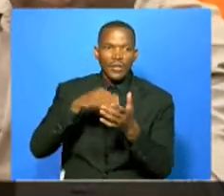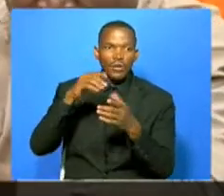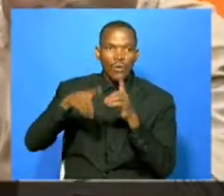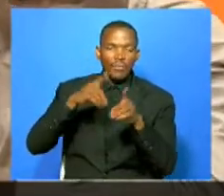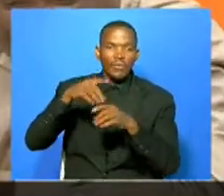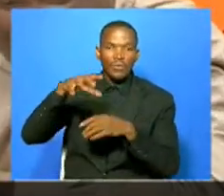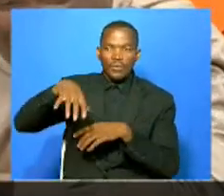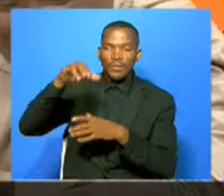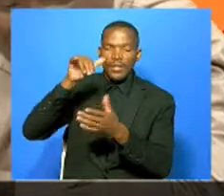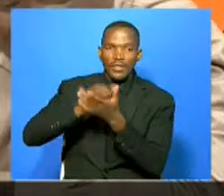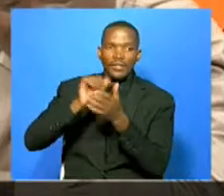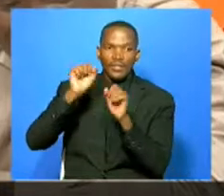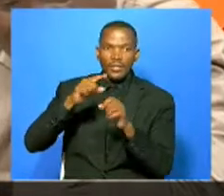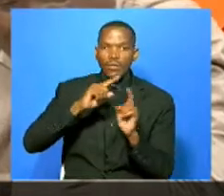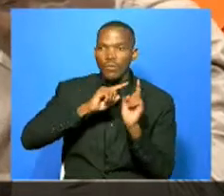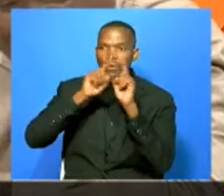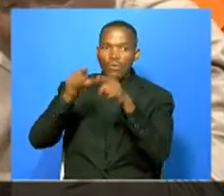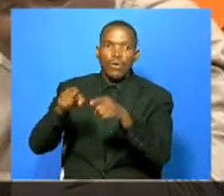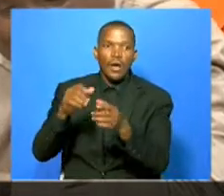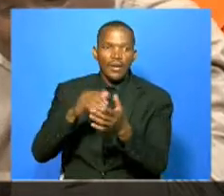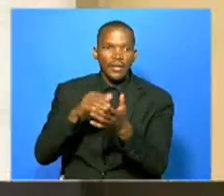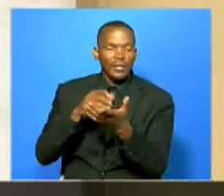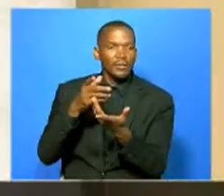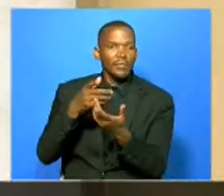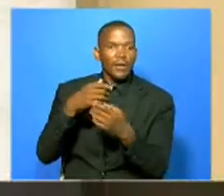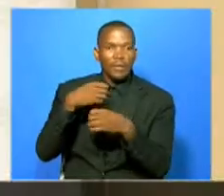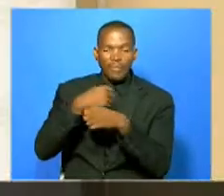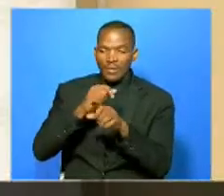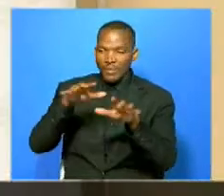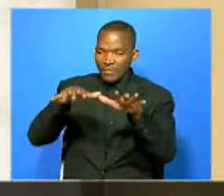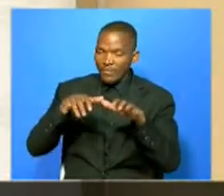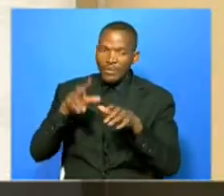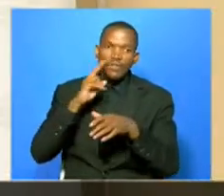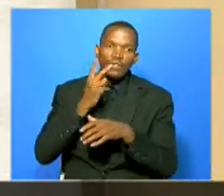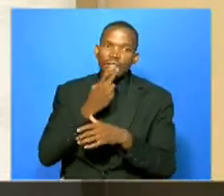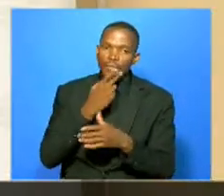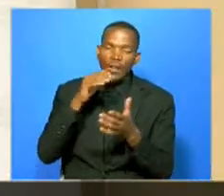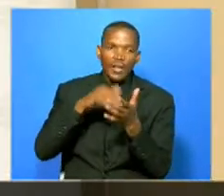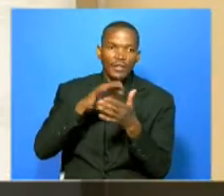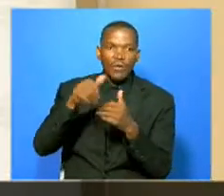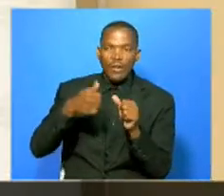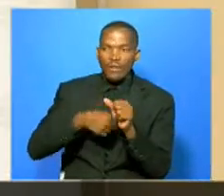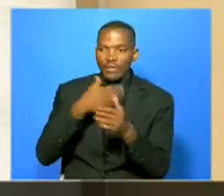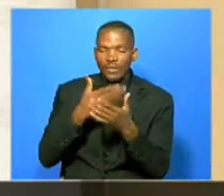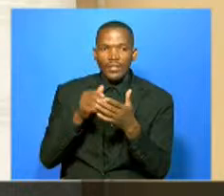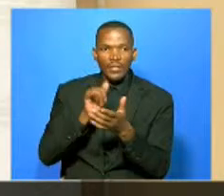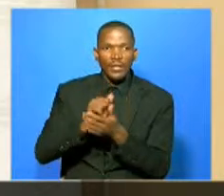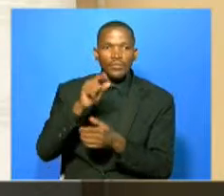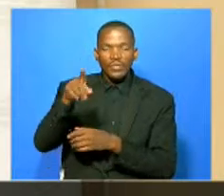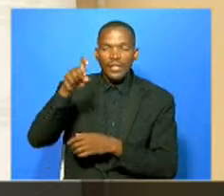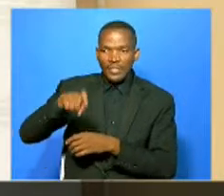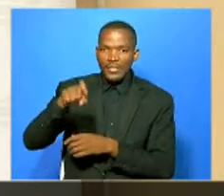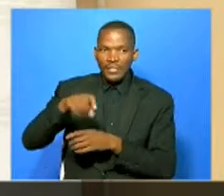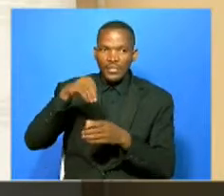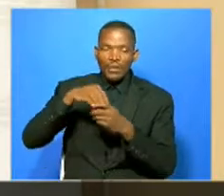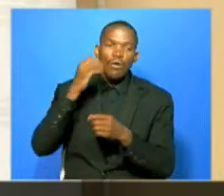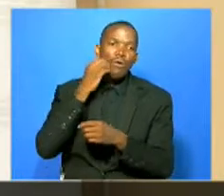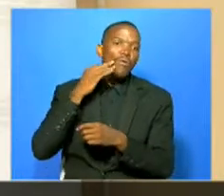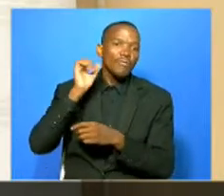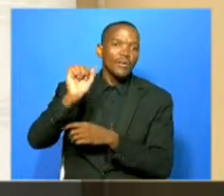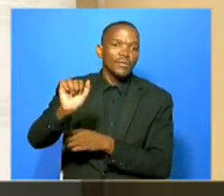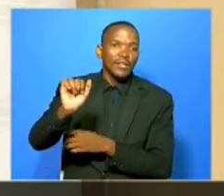ba na le bokgoni ba ta ya go dira ba itirela ba itemela merogo ba itemela tsotlhe tse e leng gore di a tlhokiwa mo malapeng a